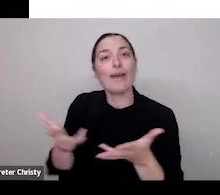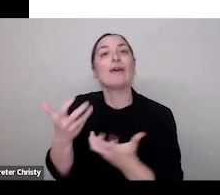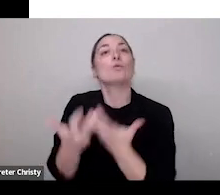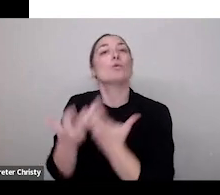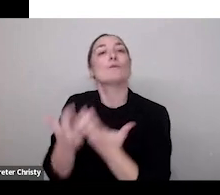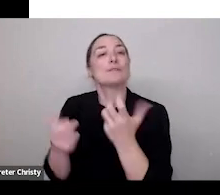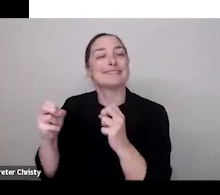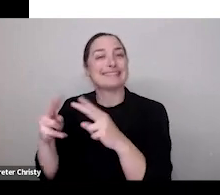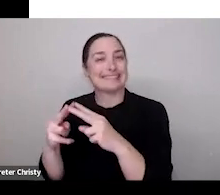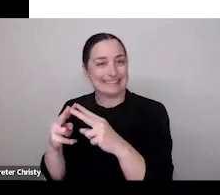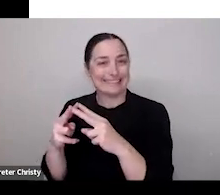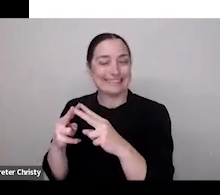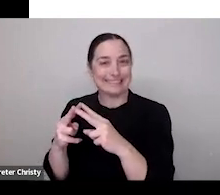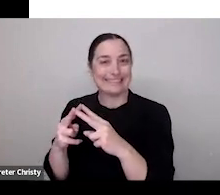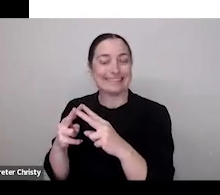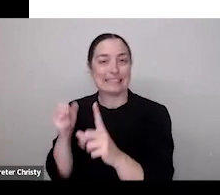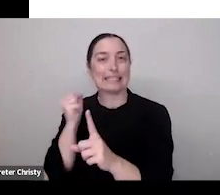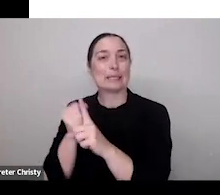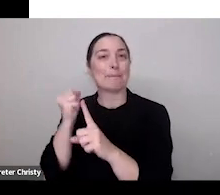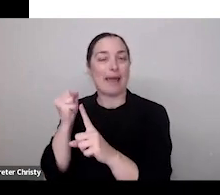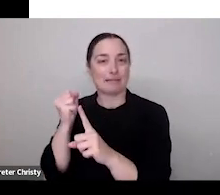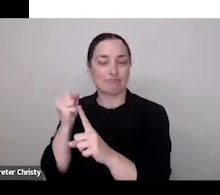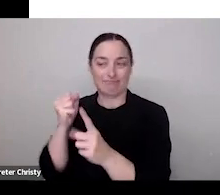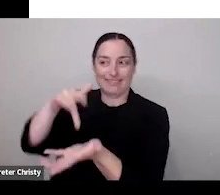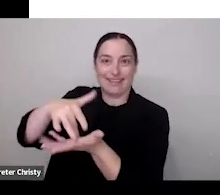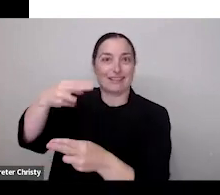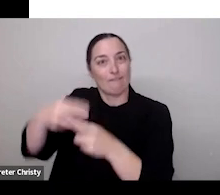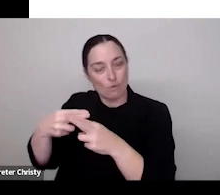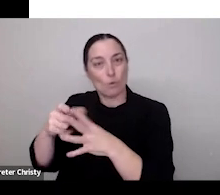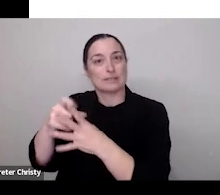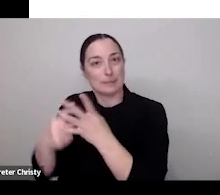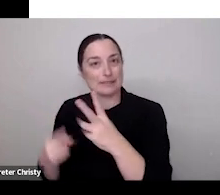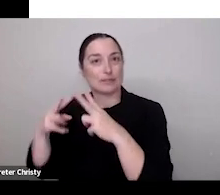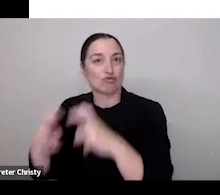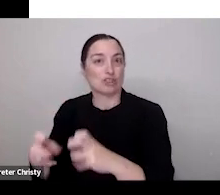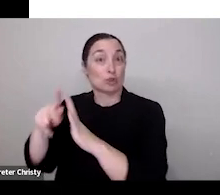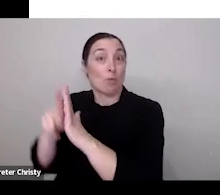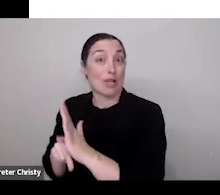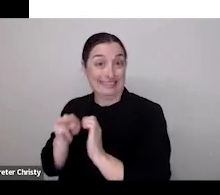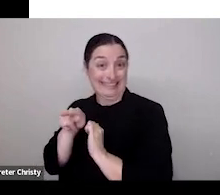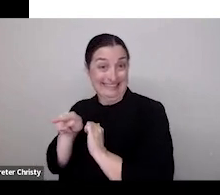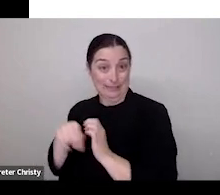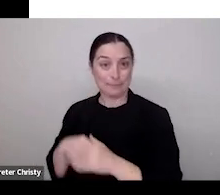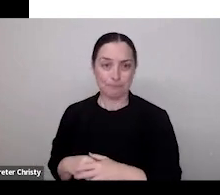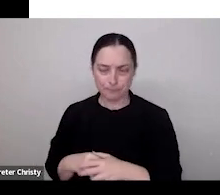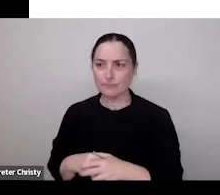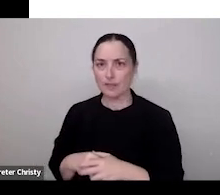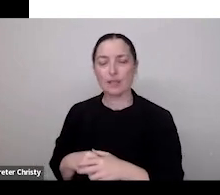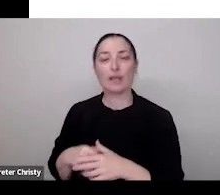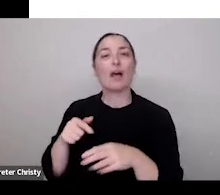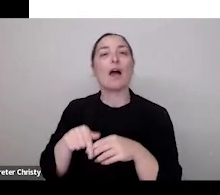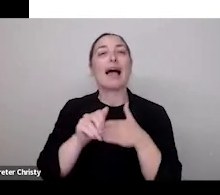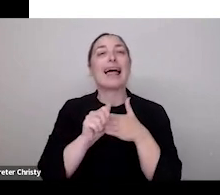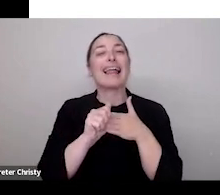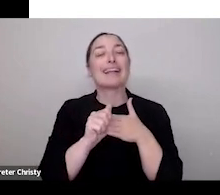Sydney at the Impact Centre for Disability Research and Policy, and we have hosted together the Leave Nobody